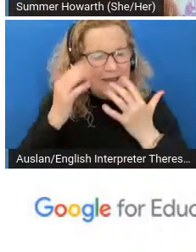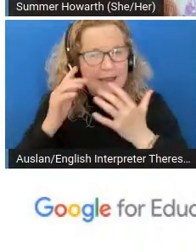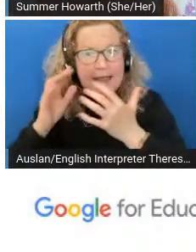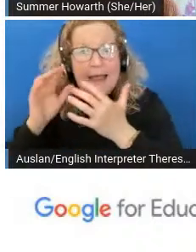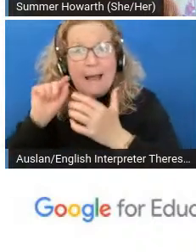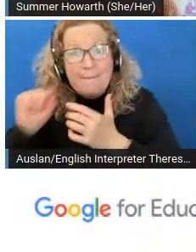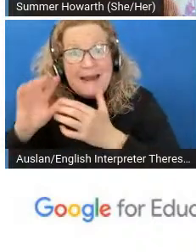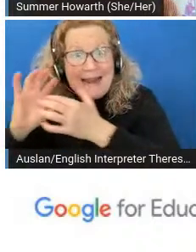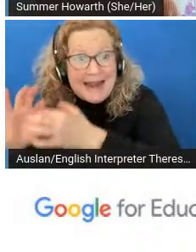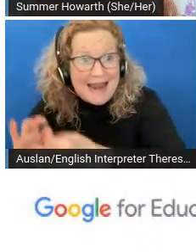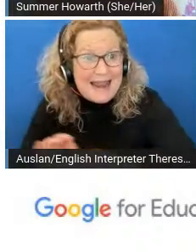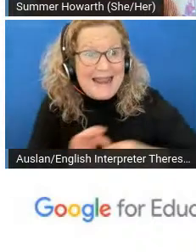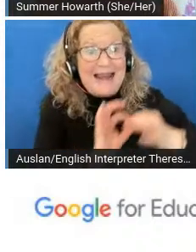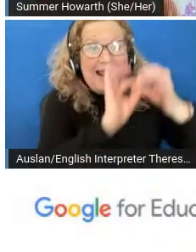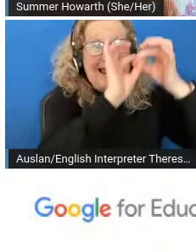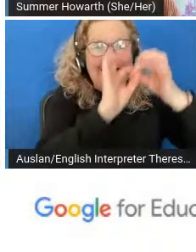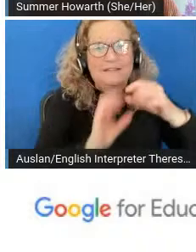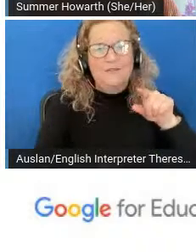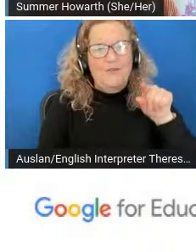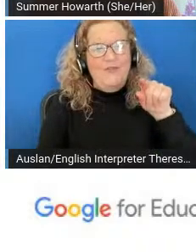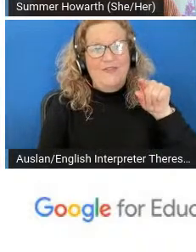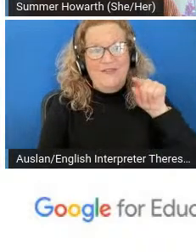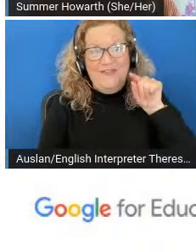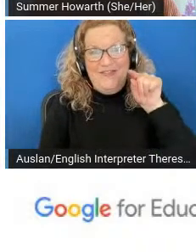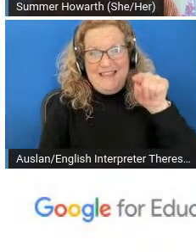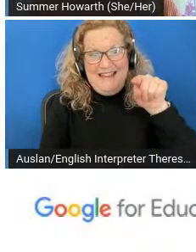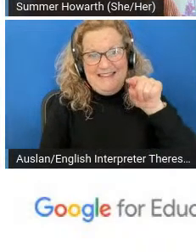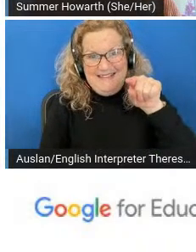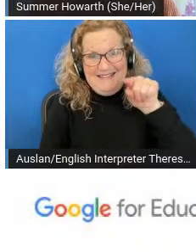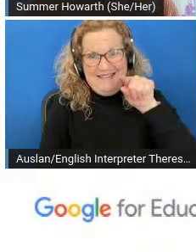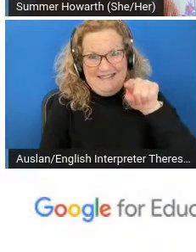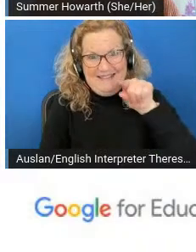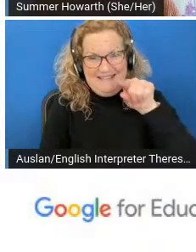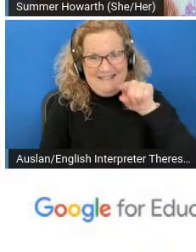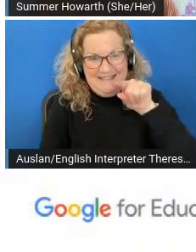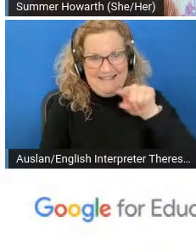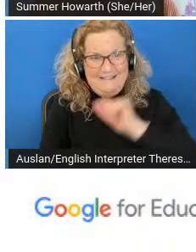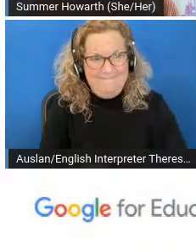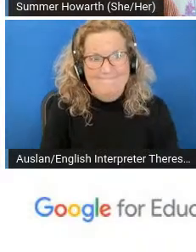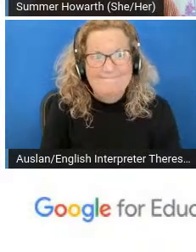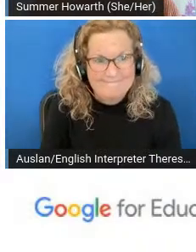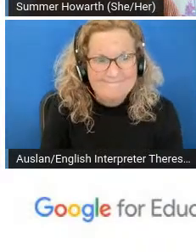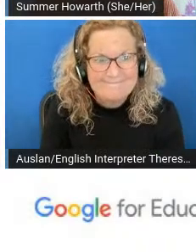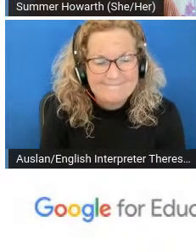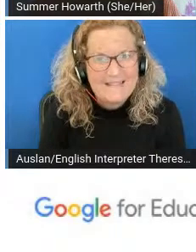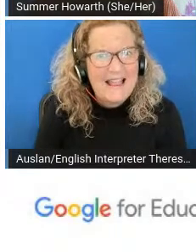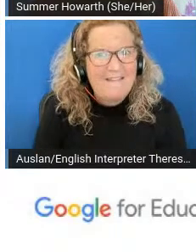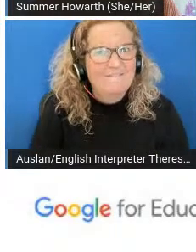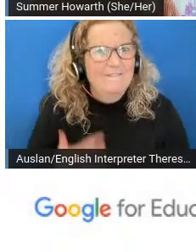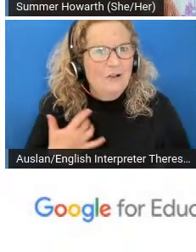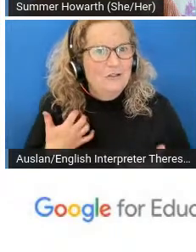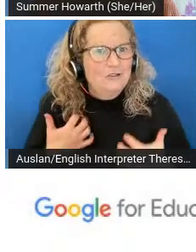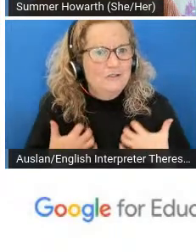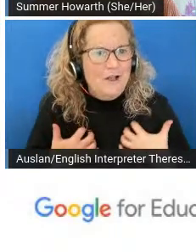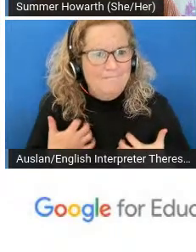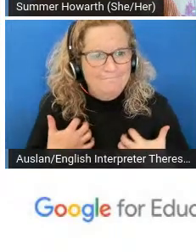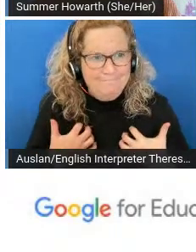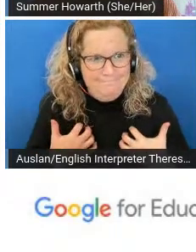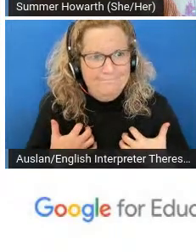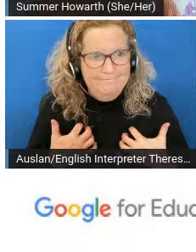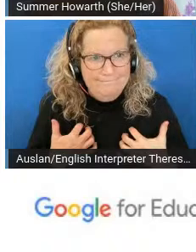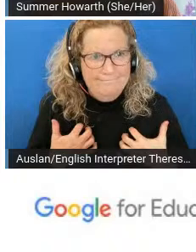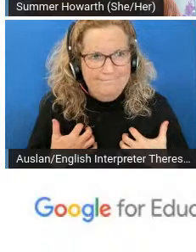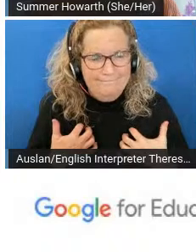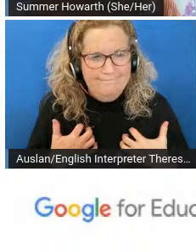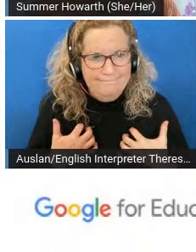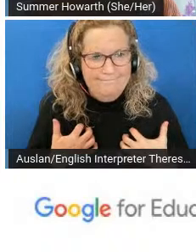this. And this, for me, is so exciting. Google Earth, which many of you will have